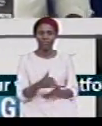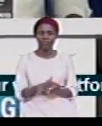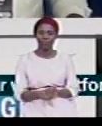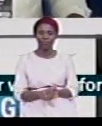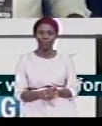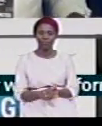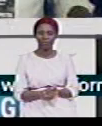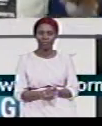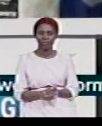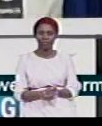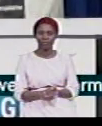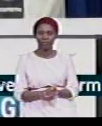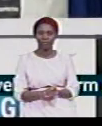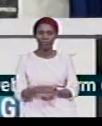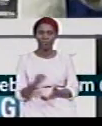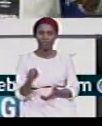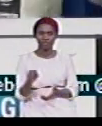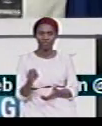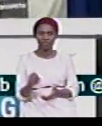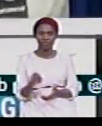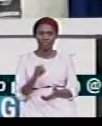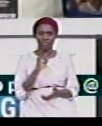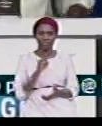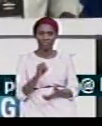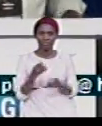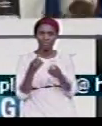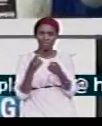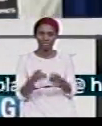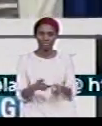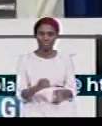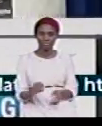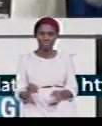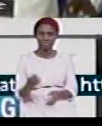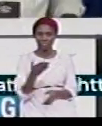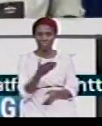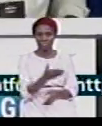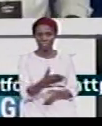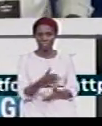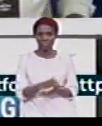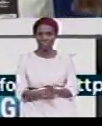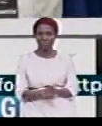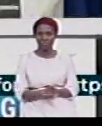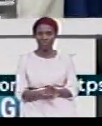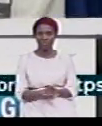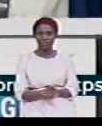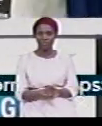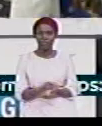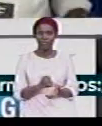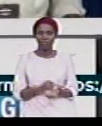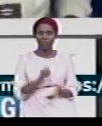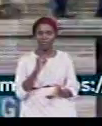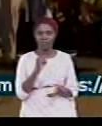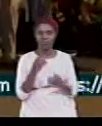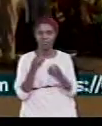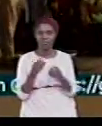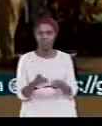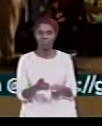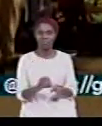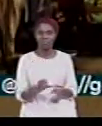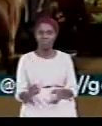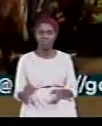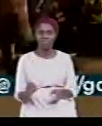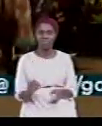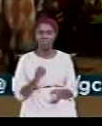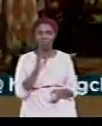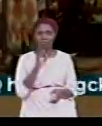Yes, it's happening. It's happening. It's happening. It's happening. It's